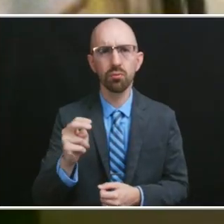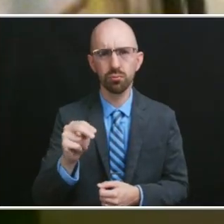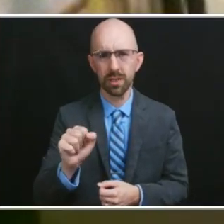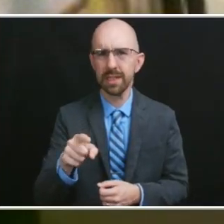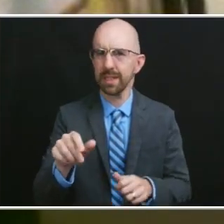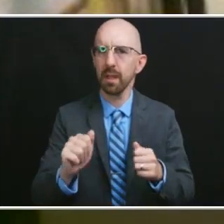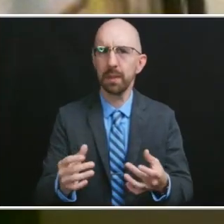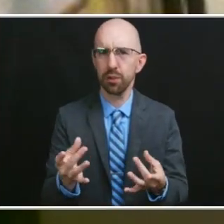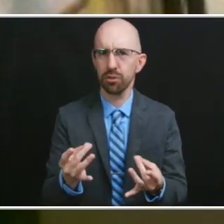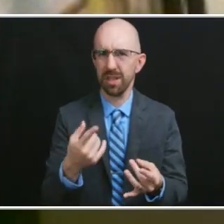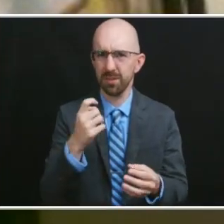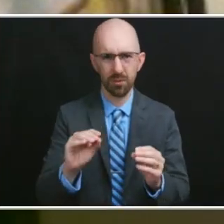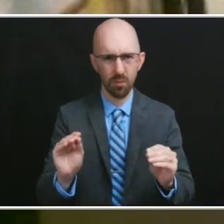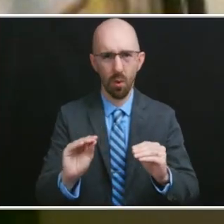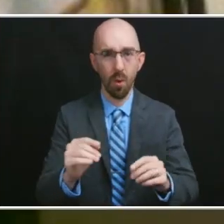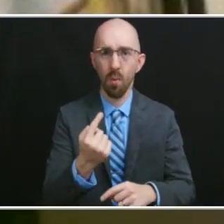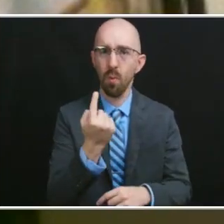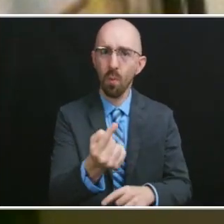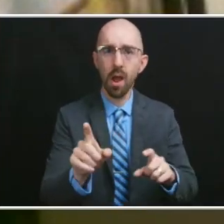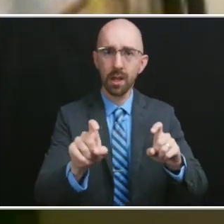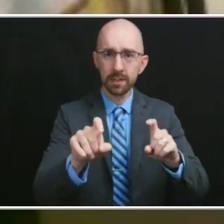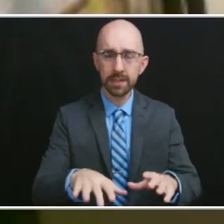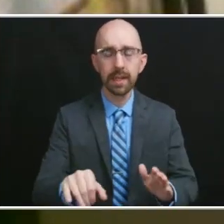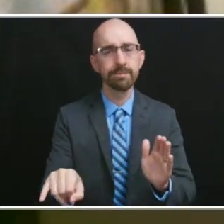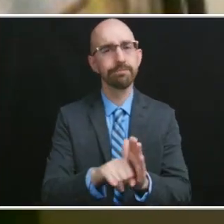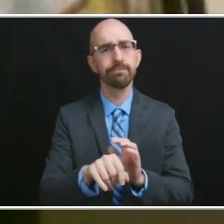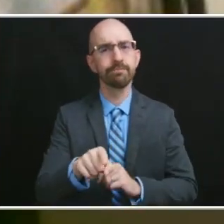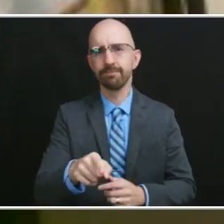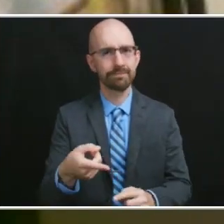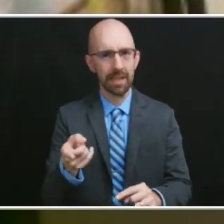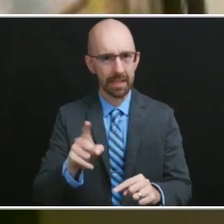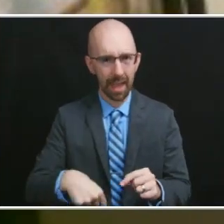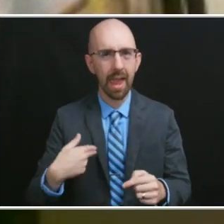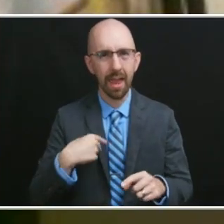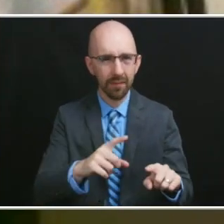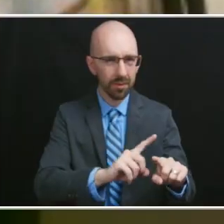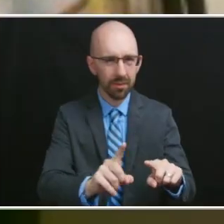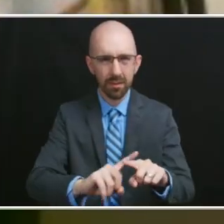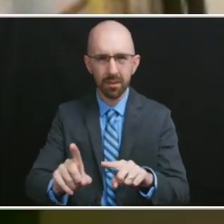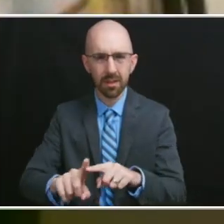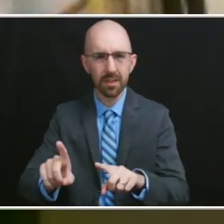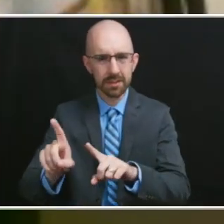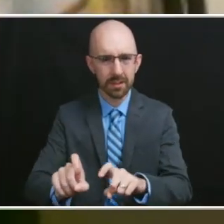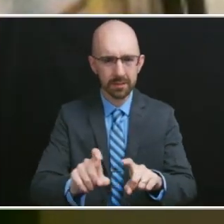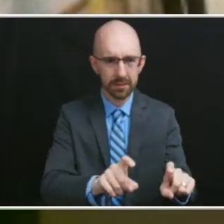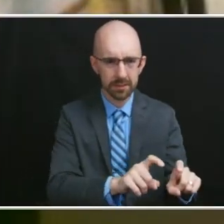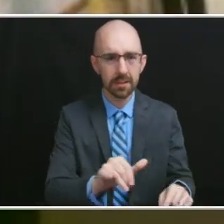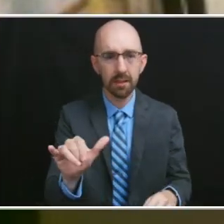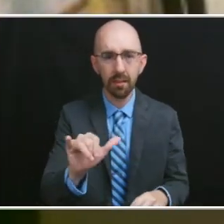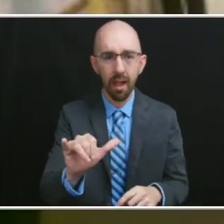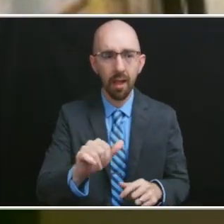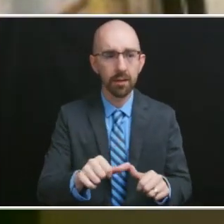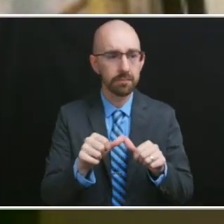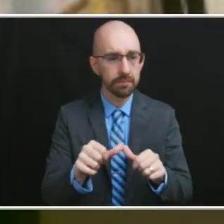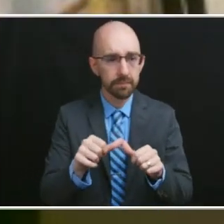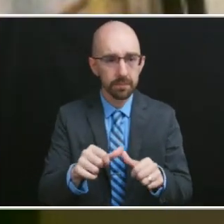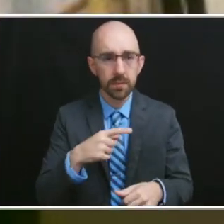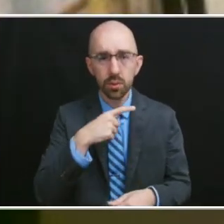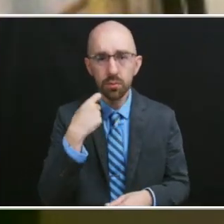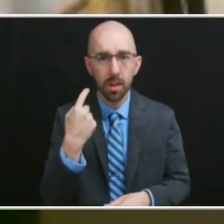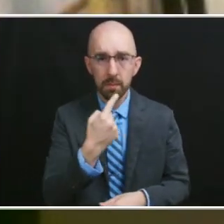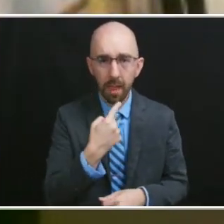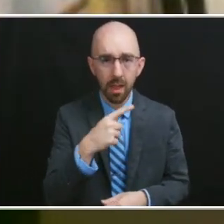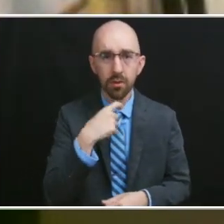there's really no single definitive test. We usually put together several pieces: the symptoms like persistent dry eyes, dry mouth, joint